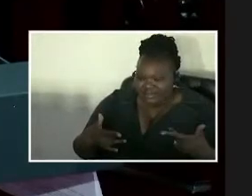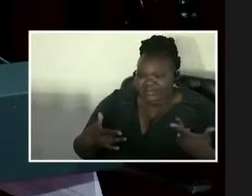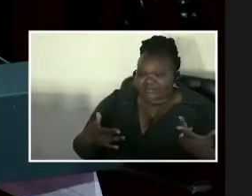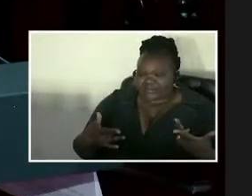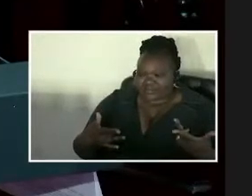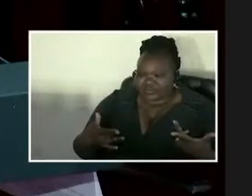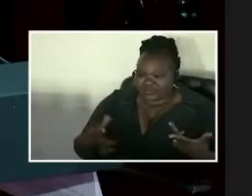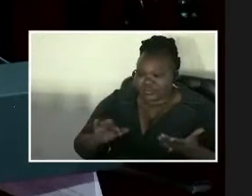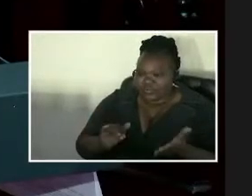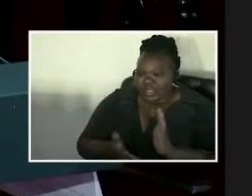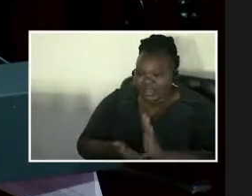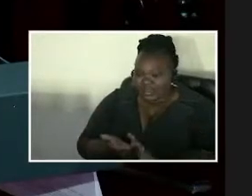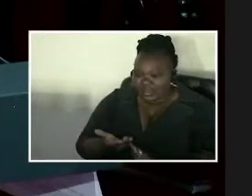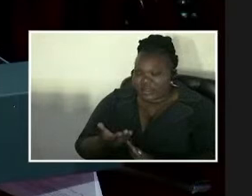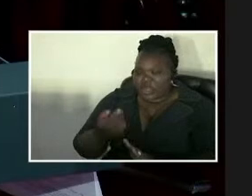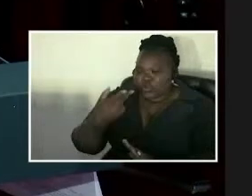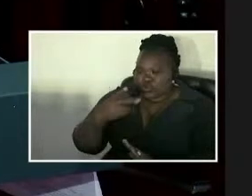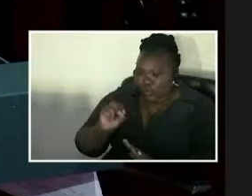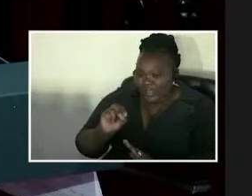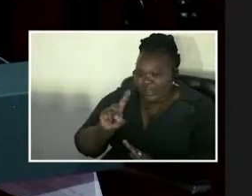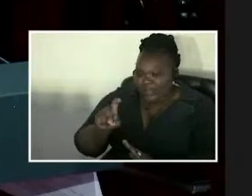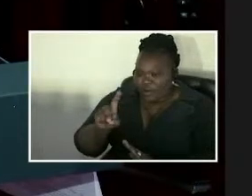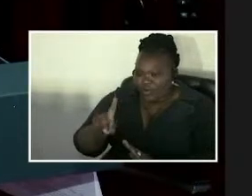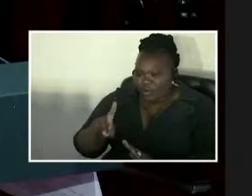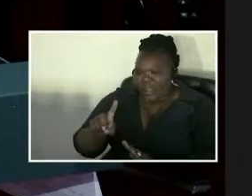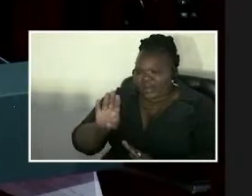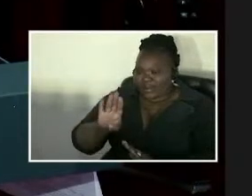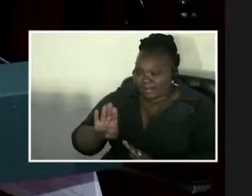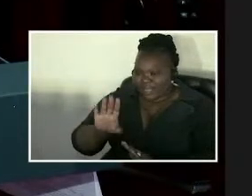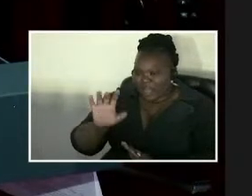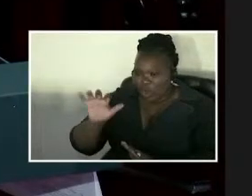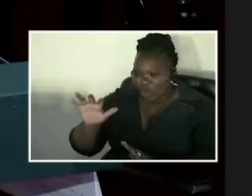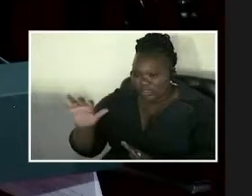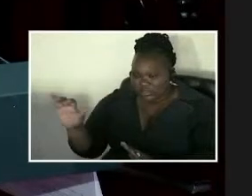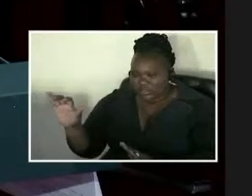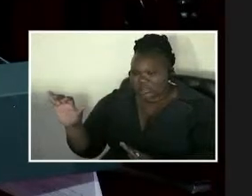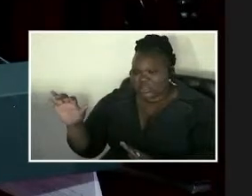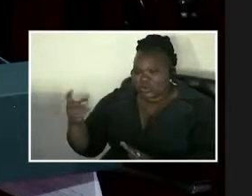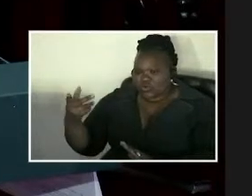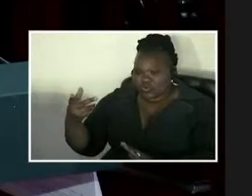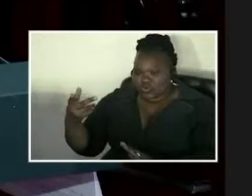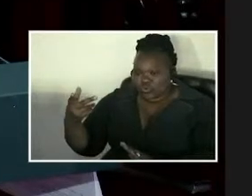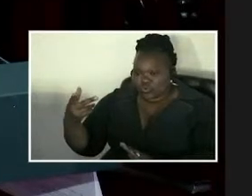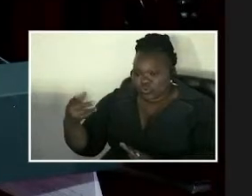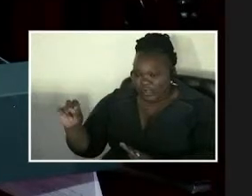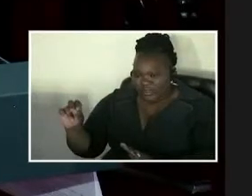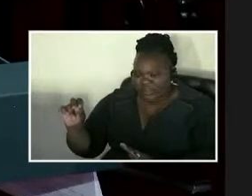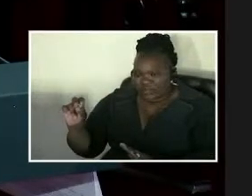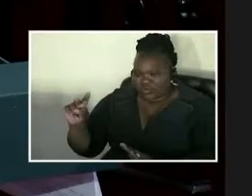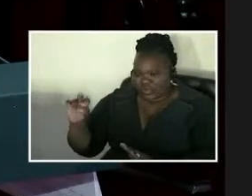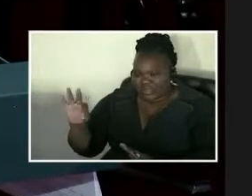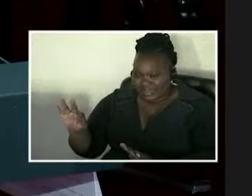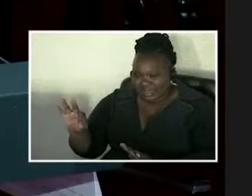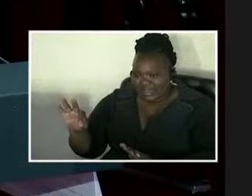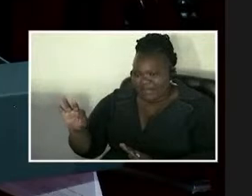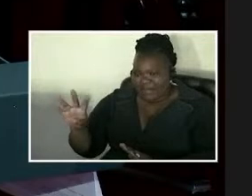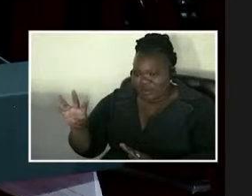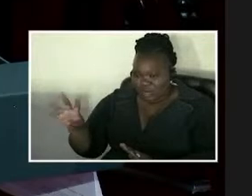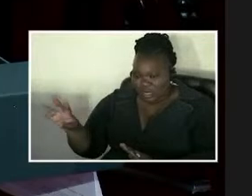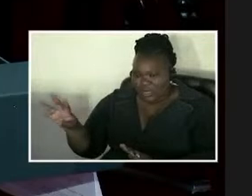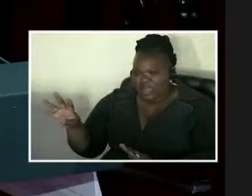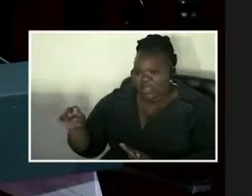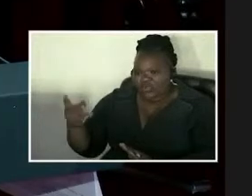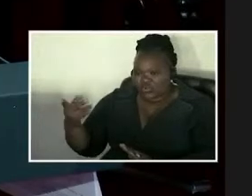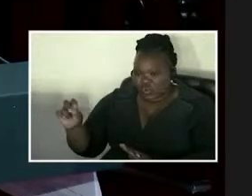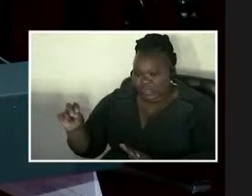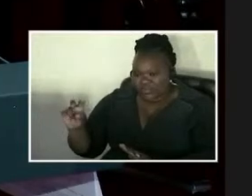claims increased from 20.1 billion in 2018 2019 and to 20 20 and three billion twenty three point four billion